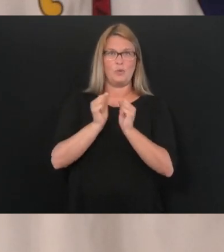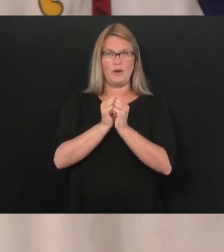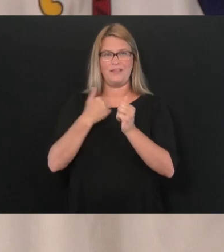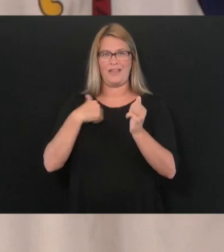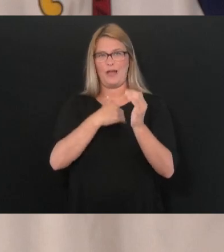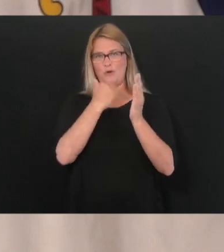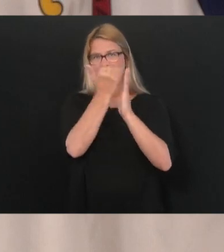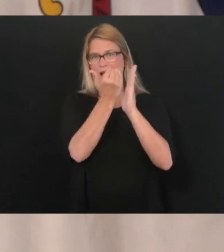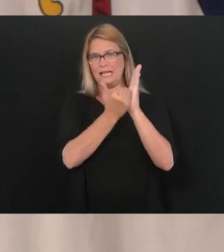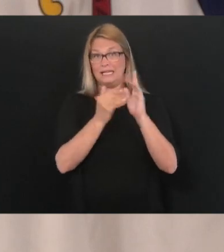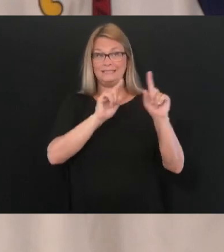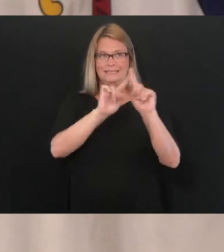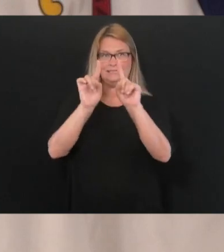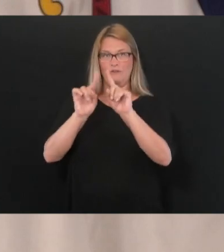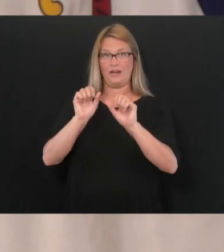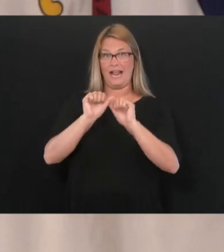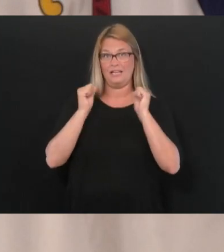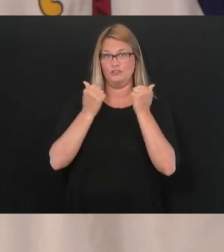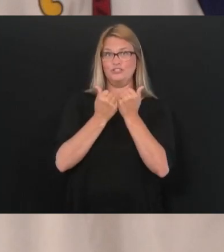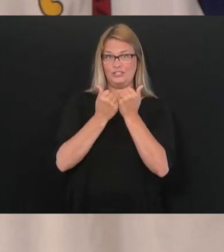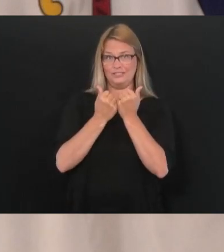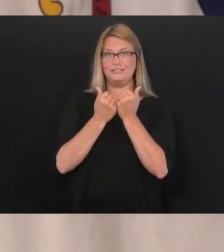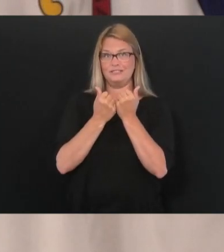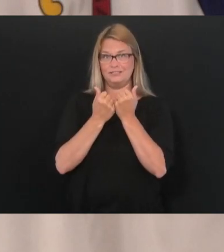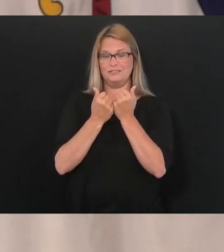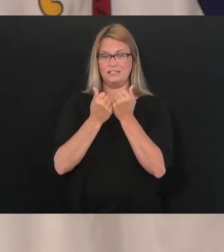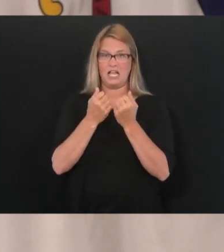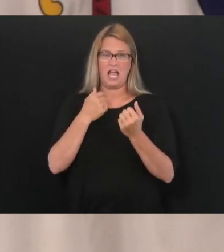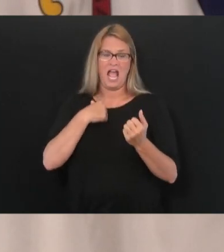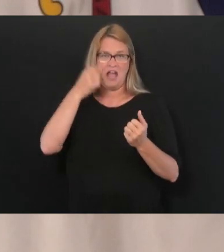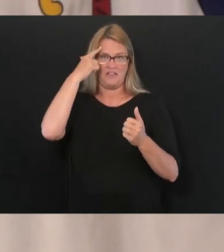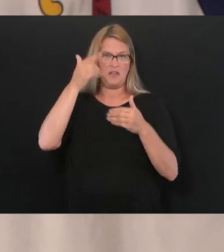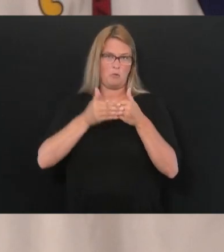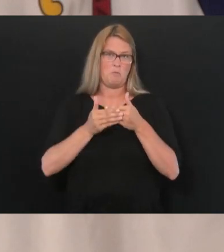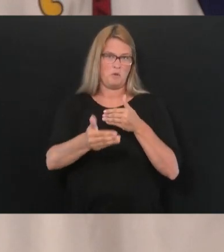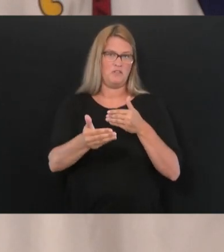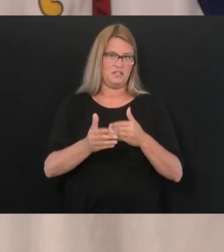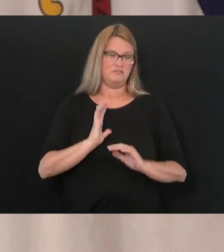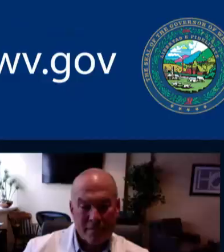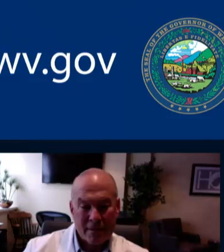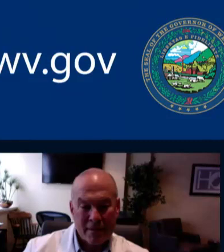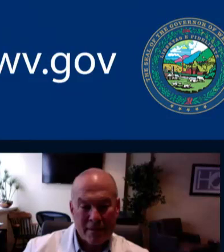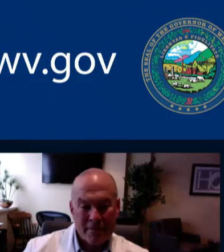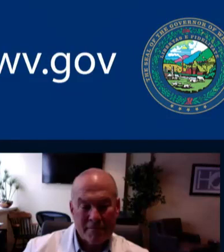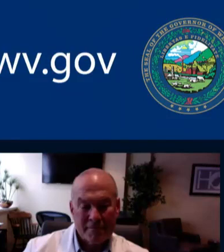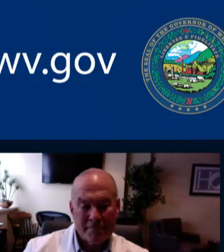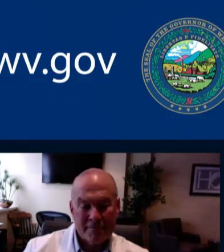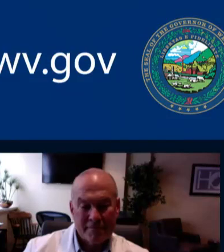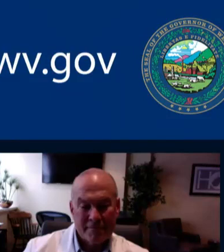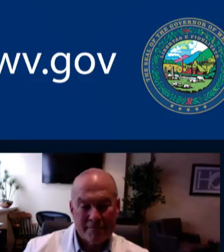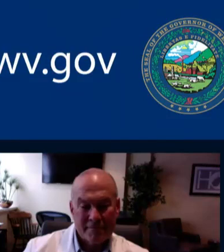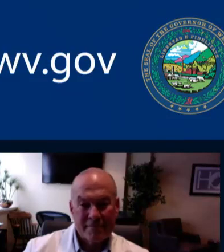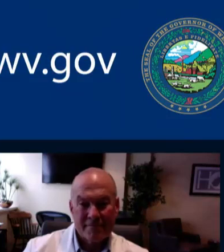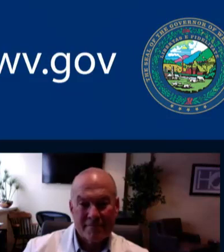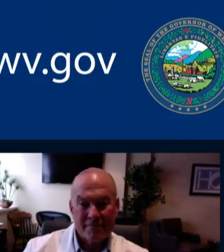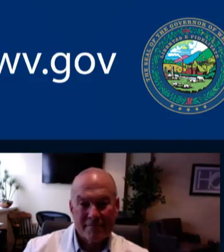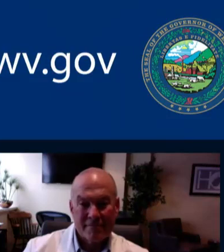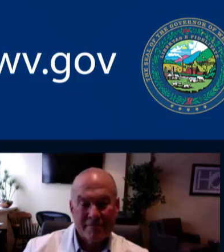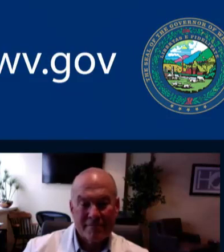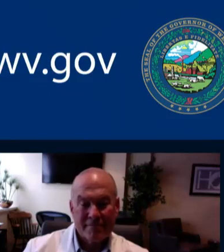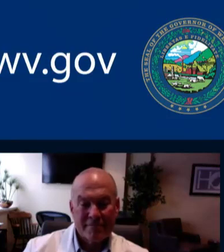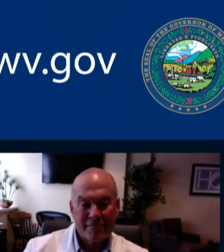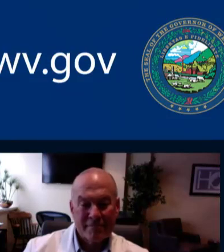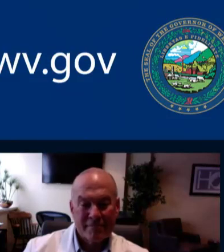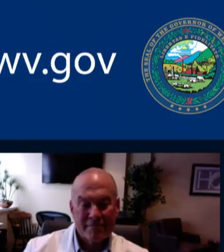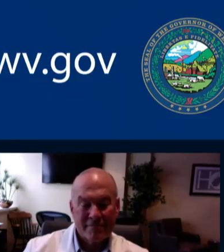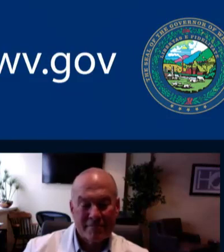and our agencies. And I think we're moving in the right direction there. Thank you, Charles. Next, we'll go to